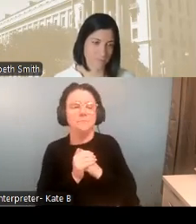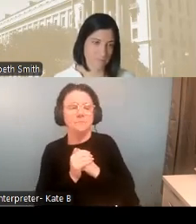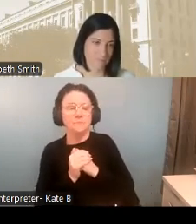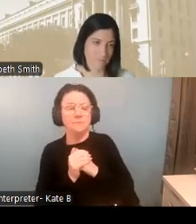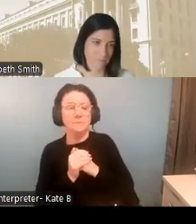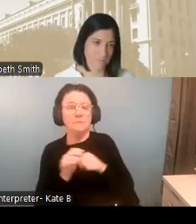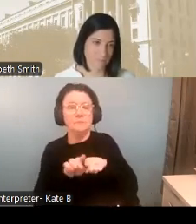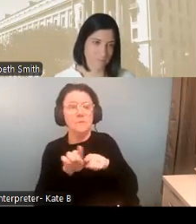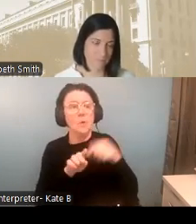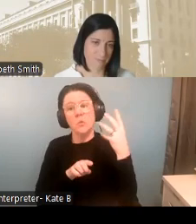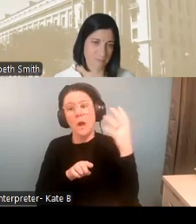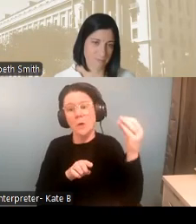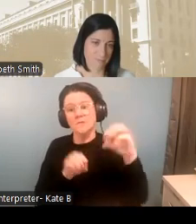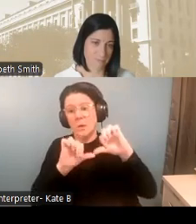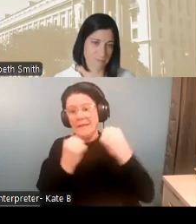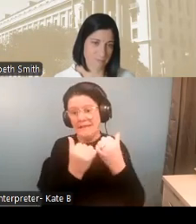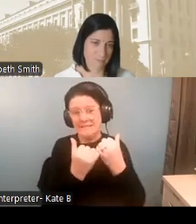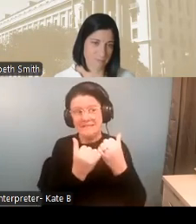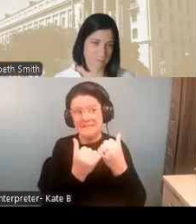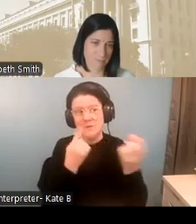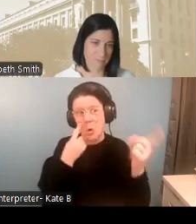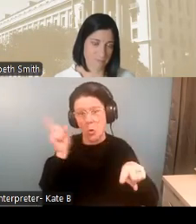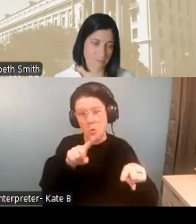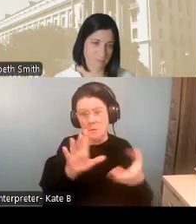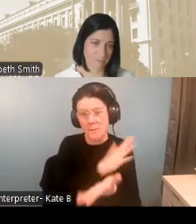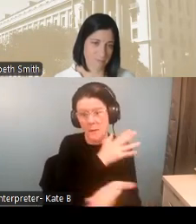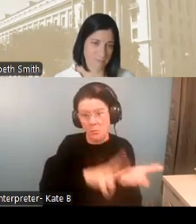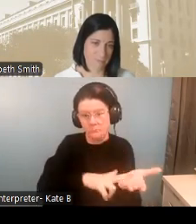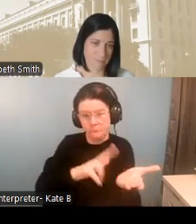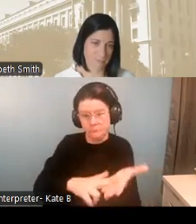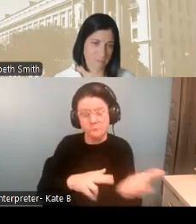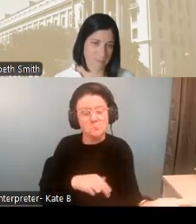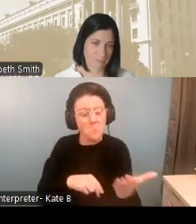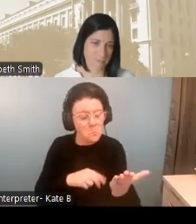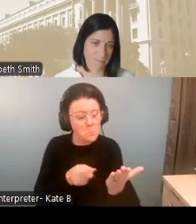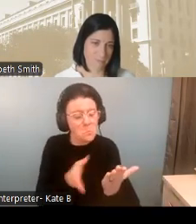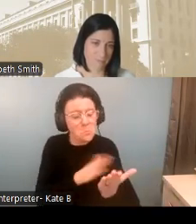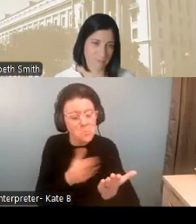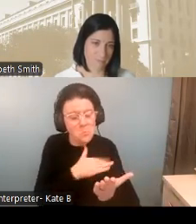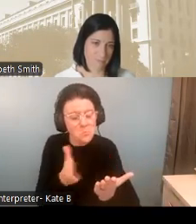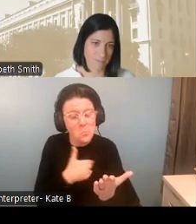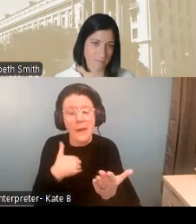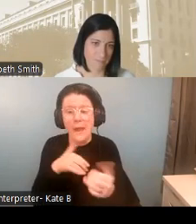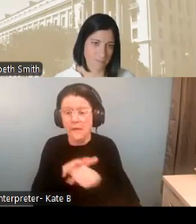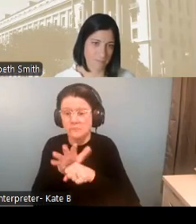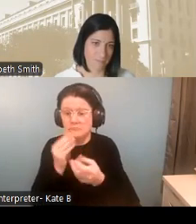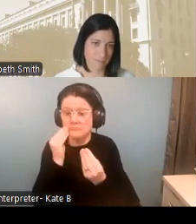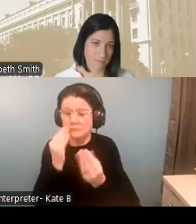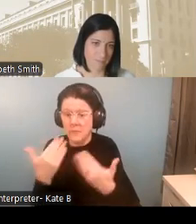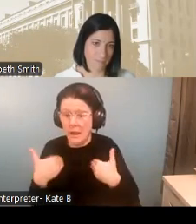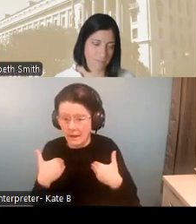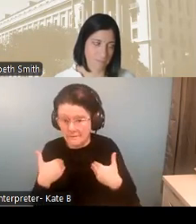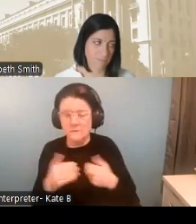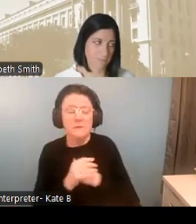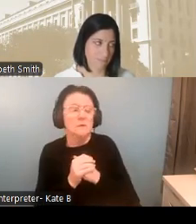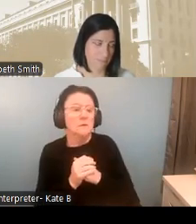outside entities that you have in place. Do you have sufficient information that is required in those award documents? Do you